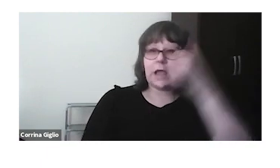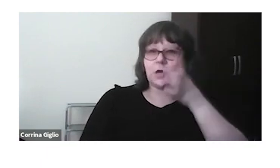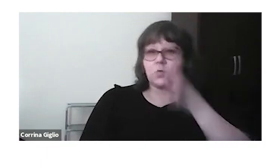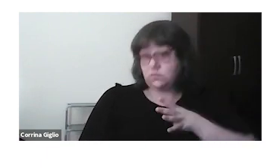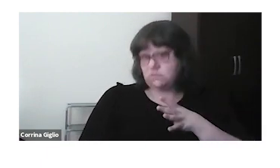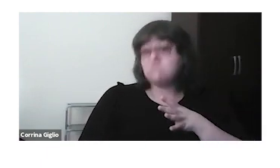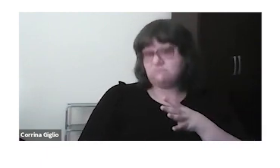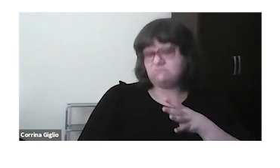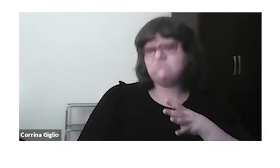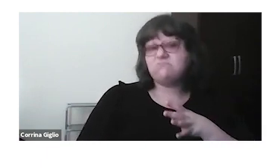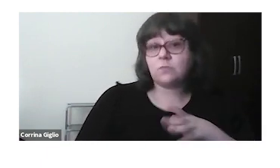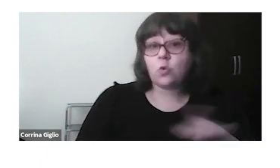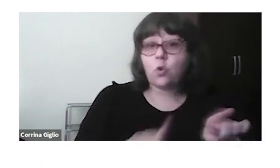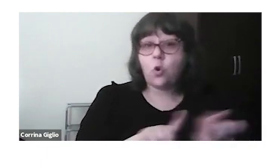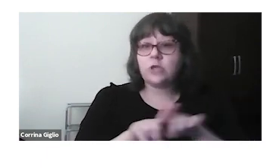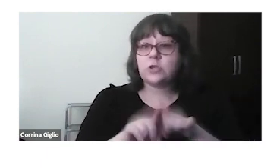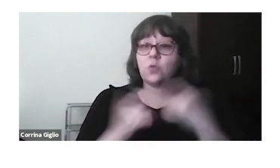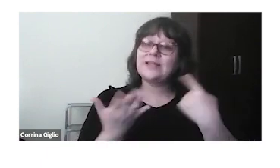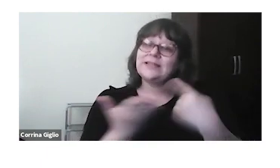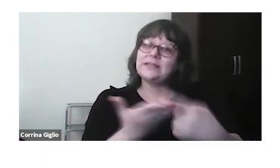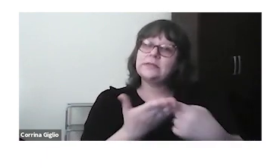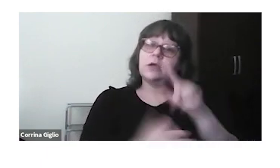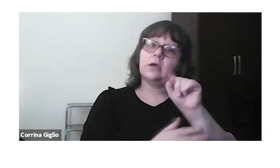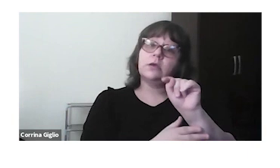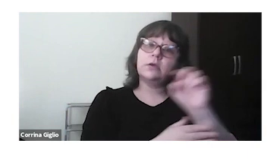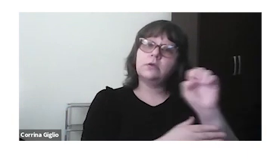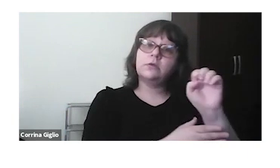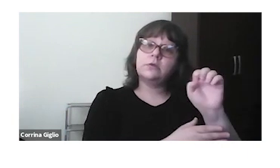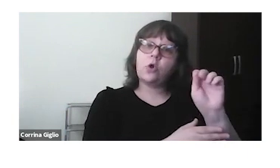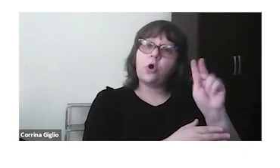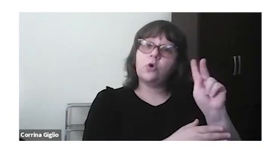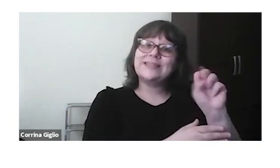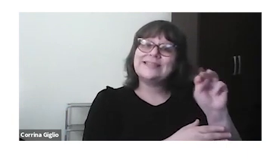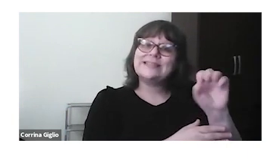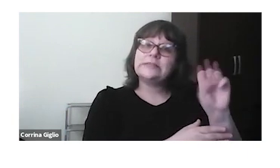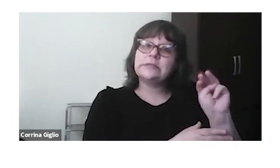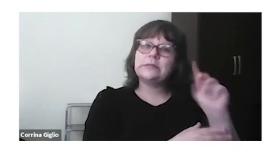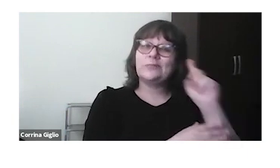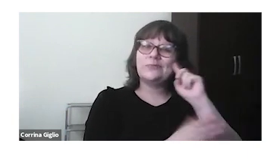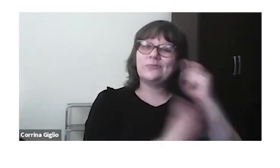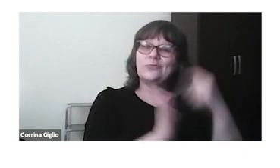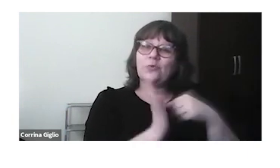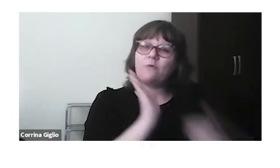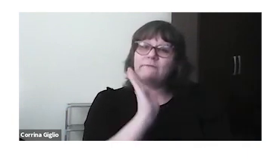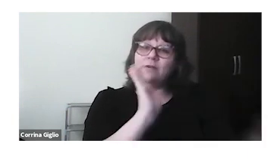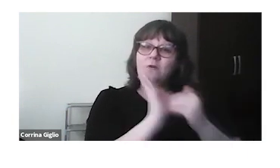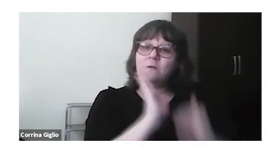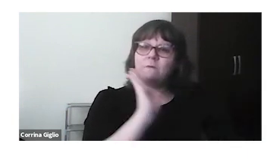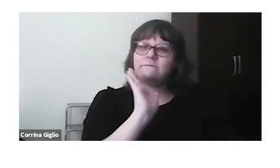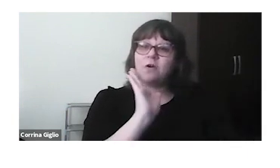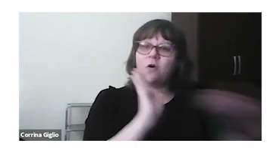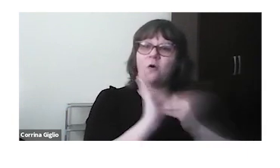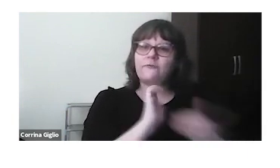So we also want to talk about tokenism, which is something that you see over and over within the fashion